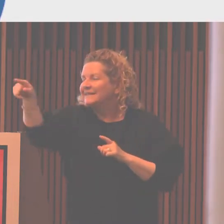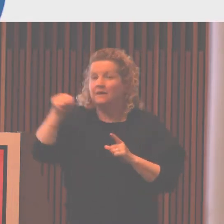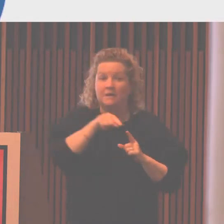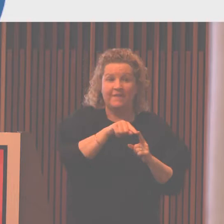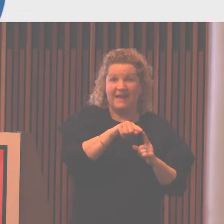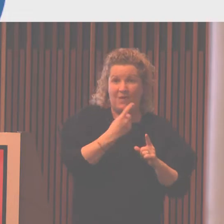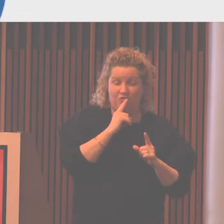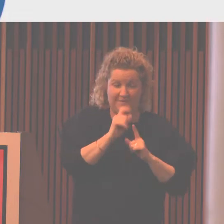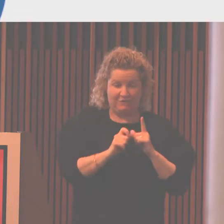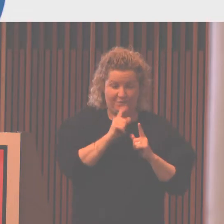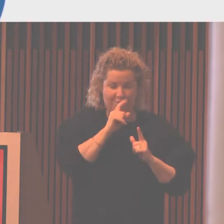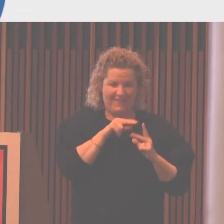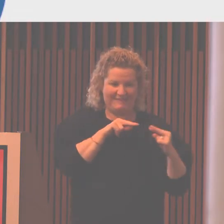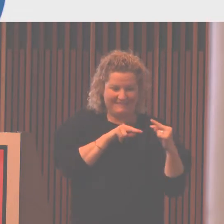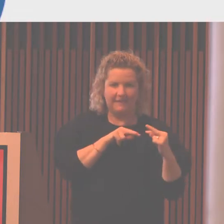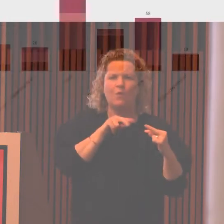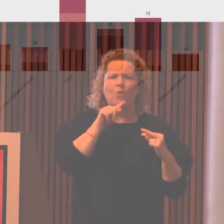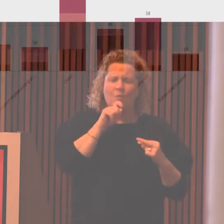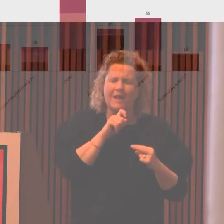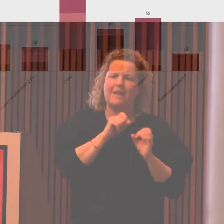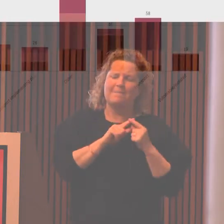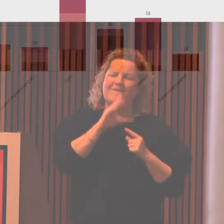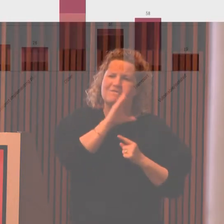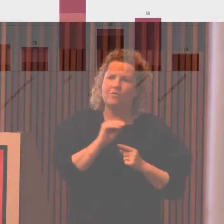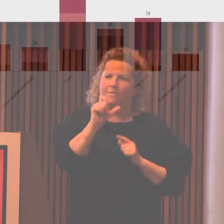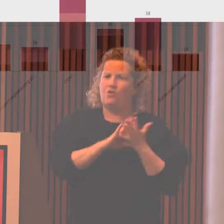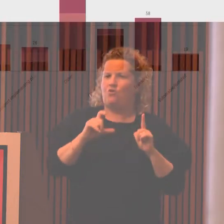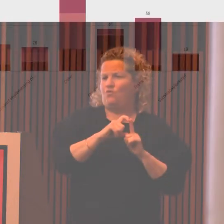that they see will be from called communities.